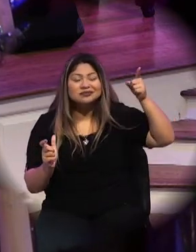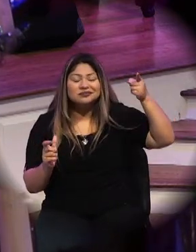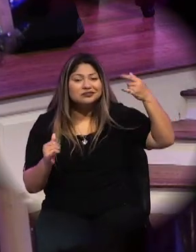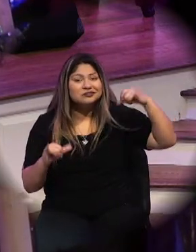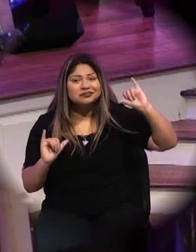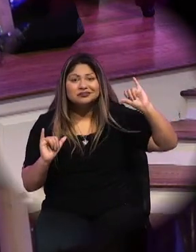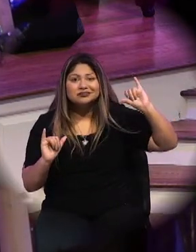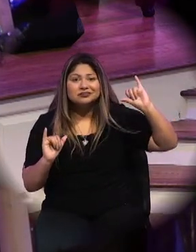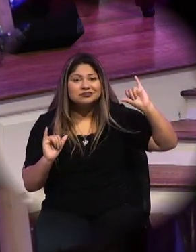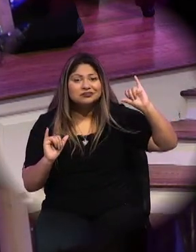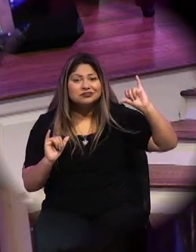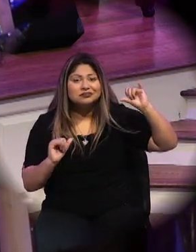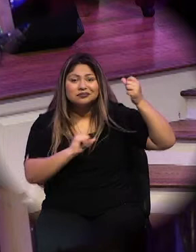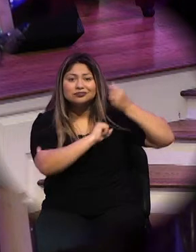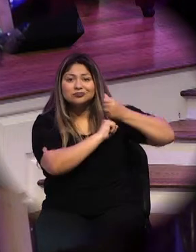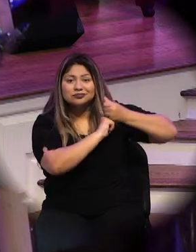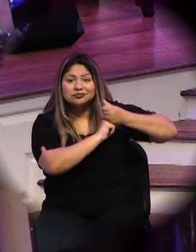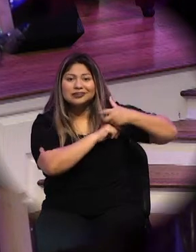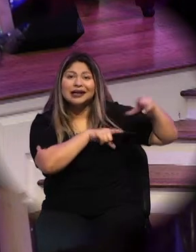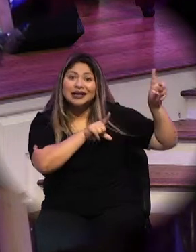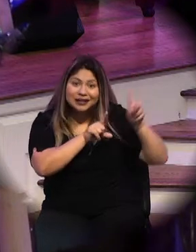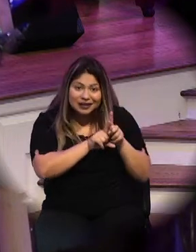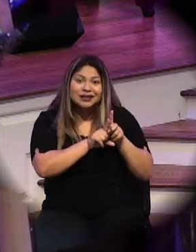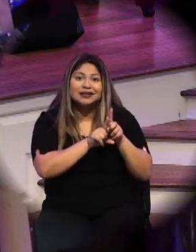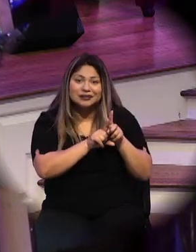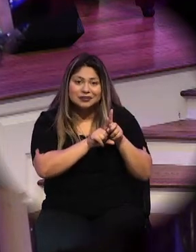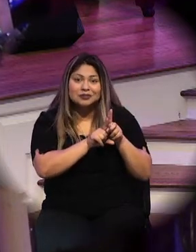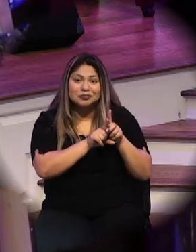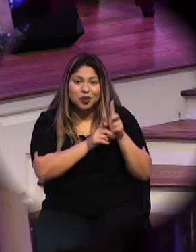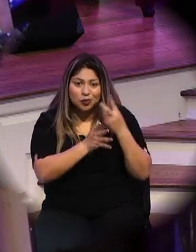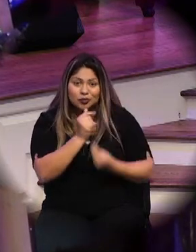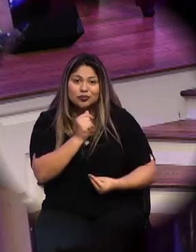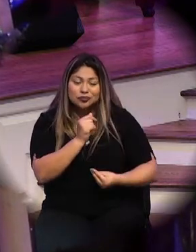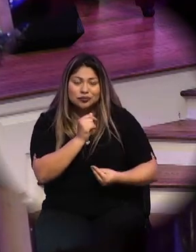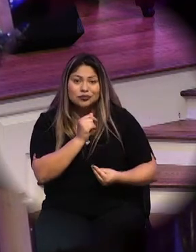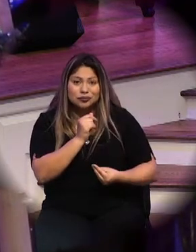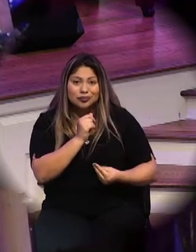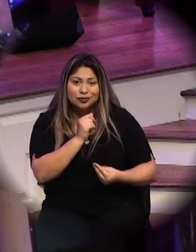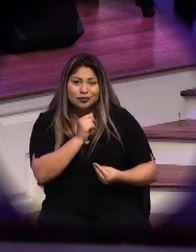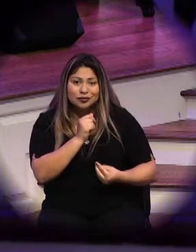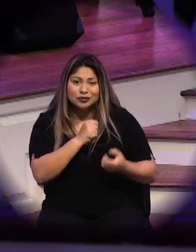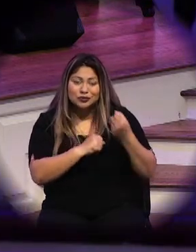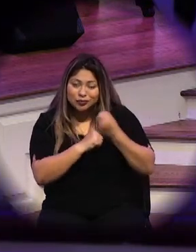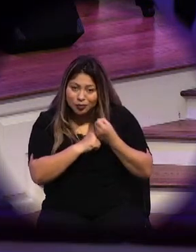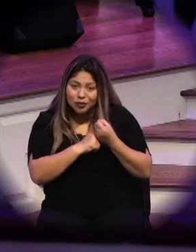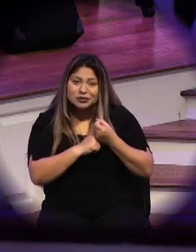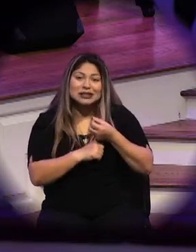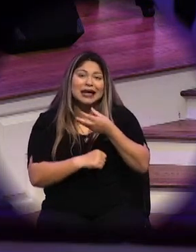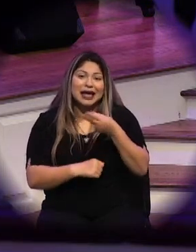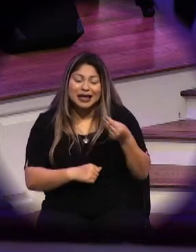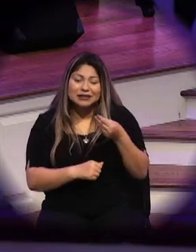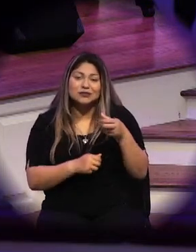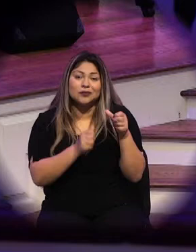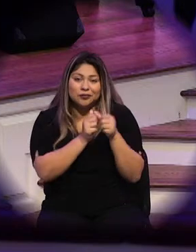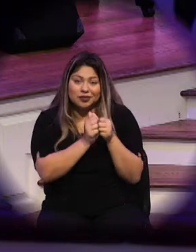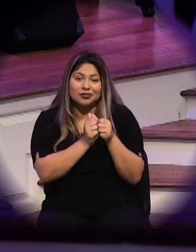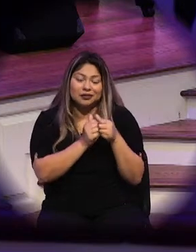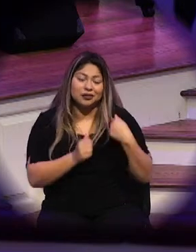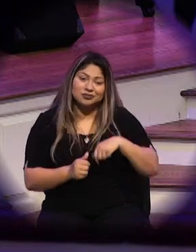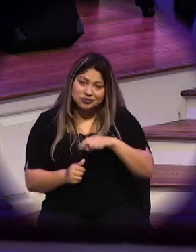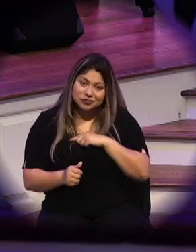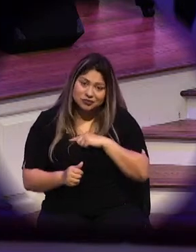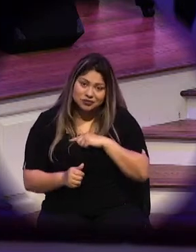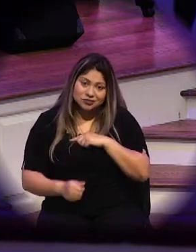us, so that we might be saved. Those two things alone are enough reason to shout for joy all of